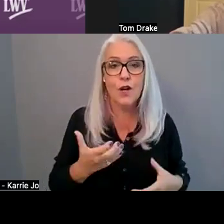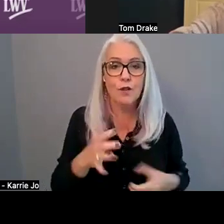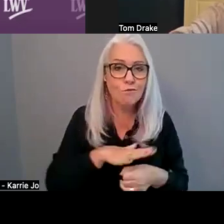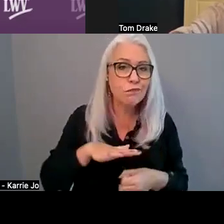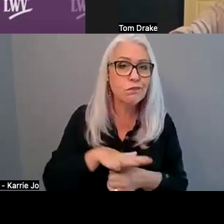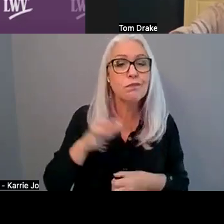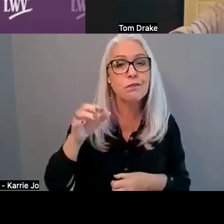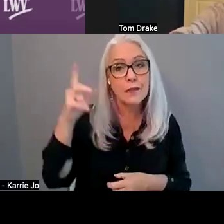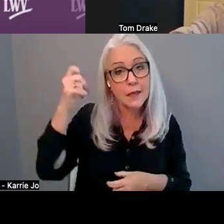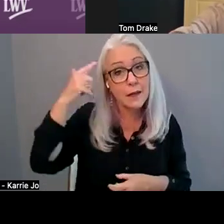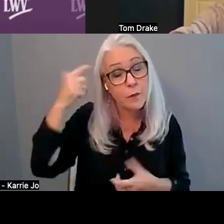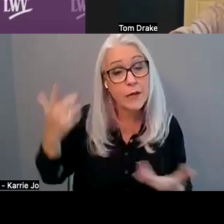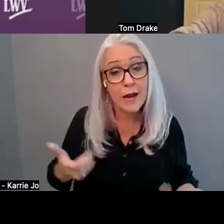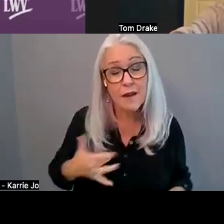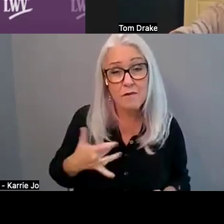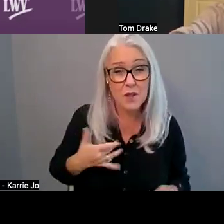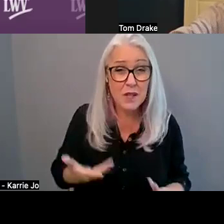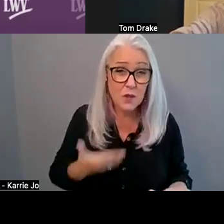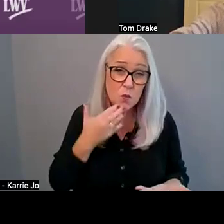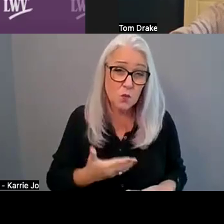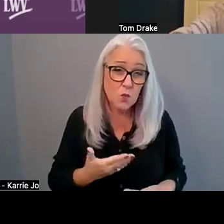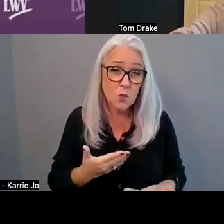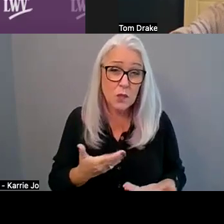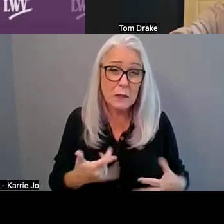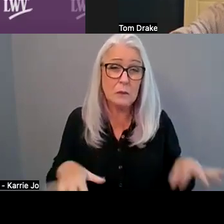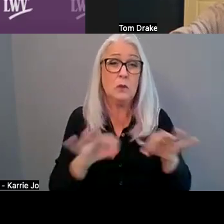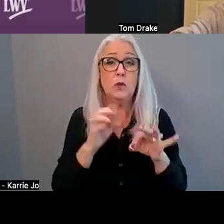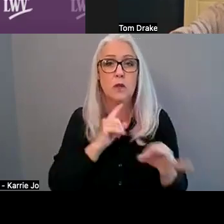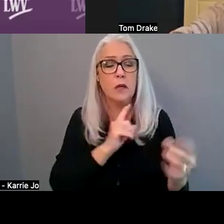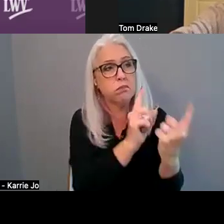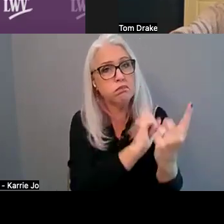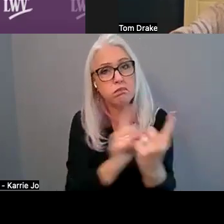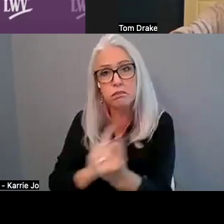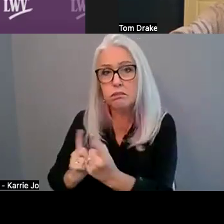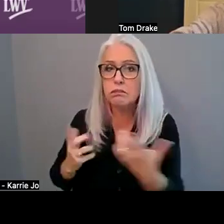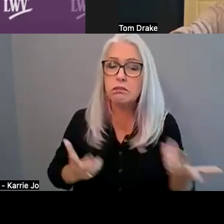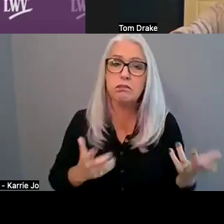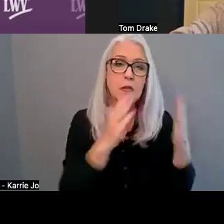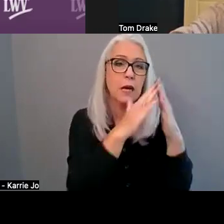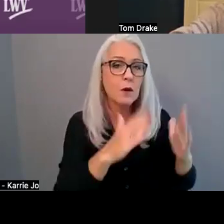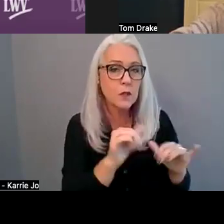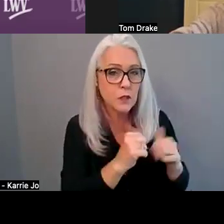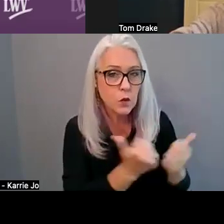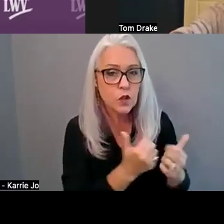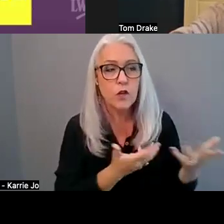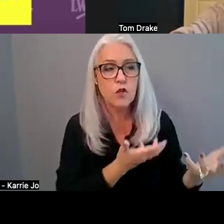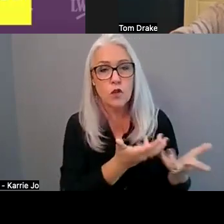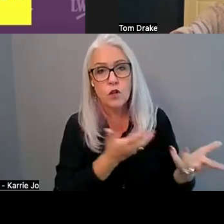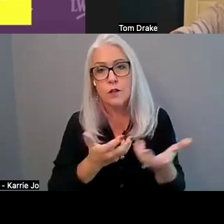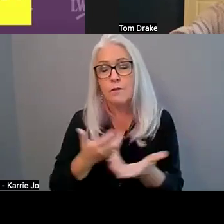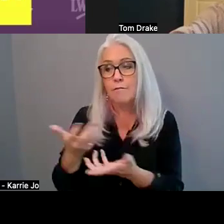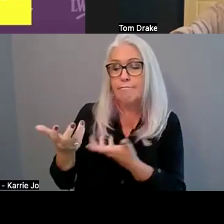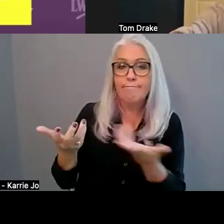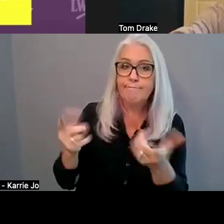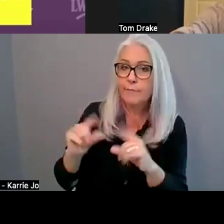me to be able to go to block parties like I have, meet with housing association groups, meet with groups